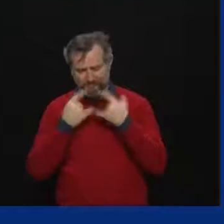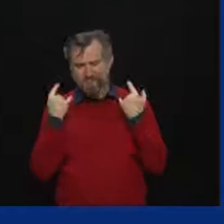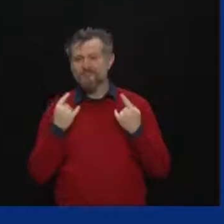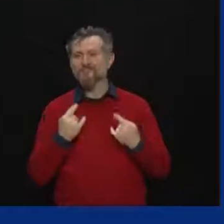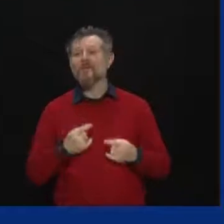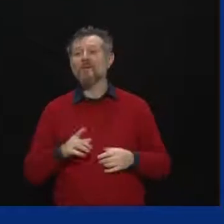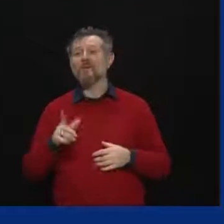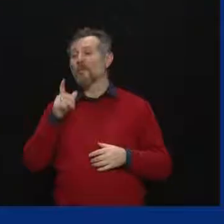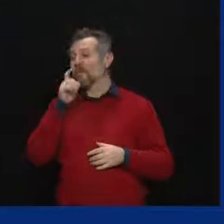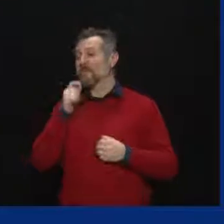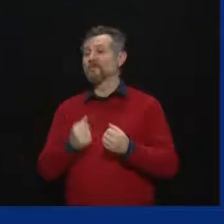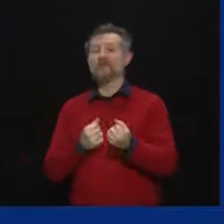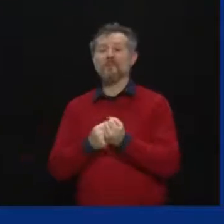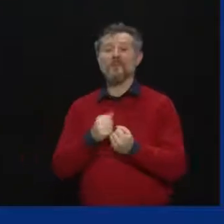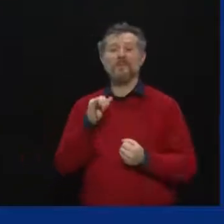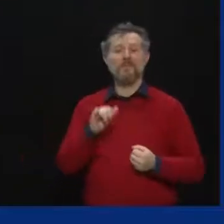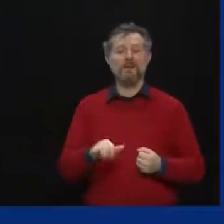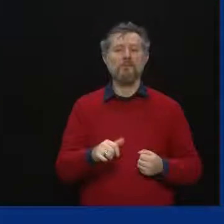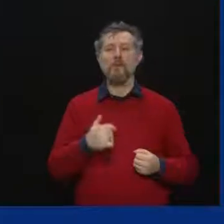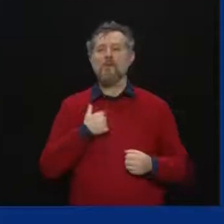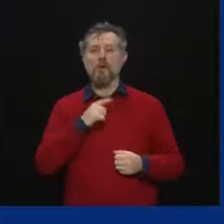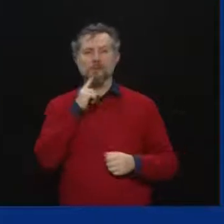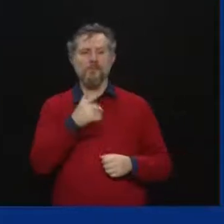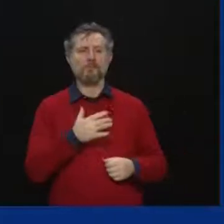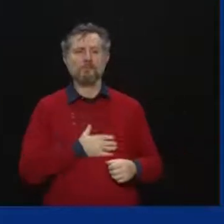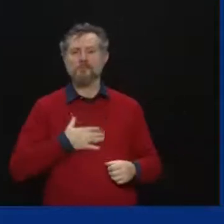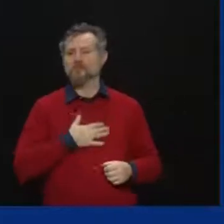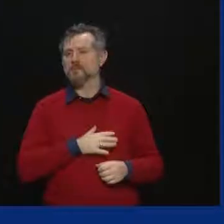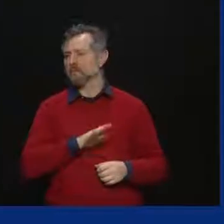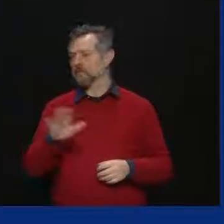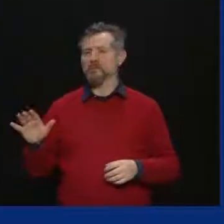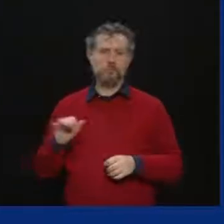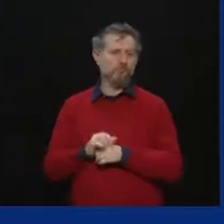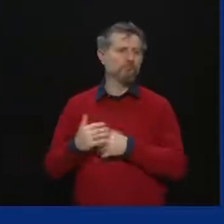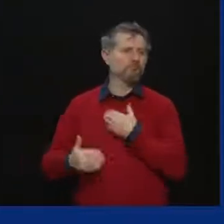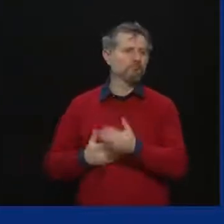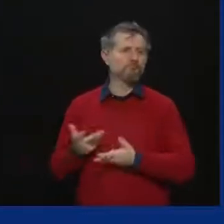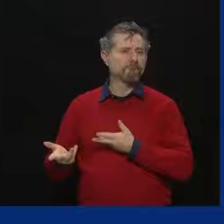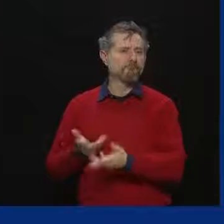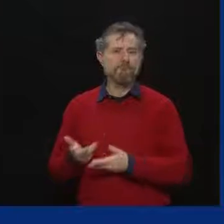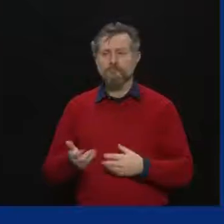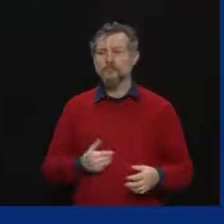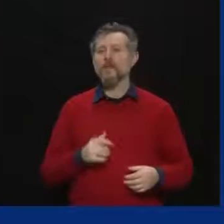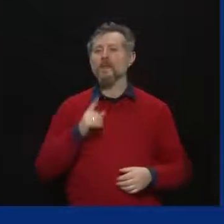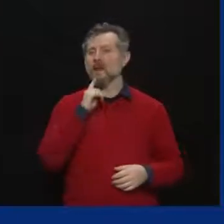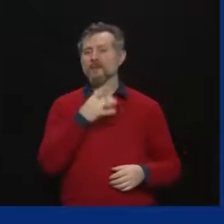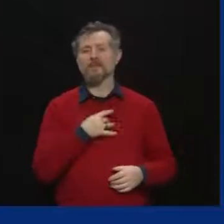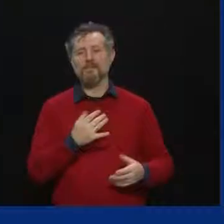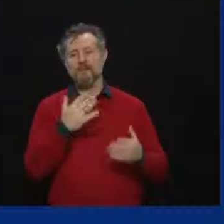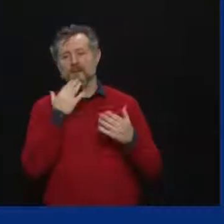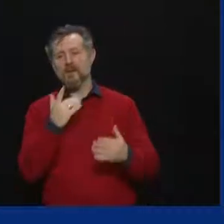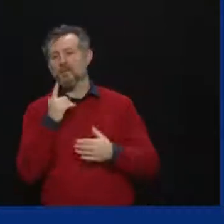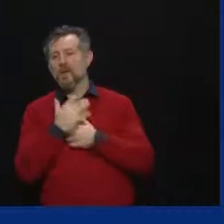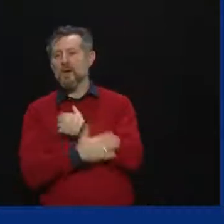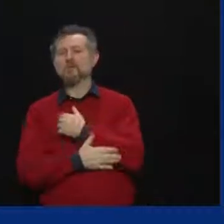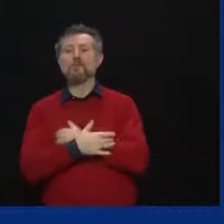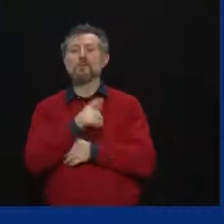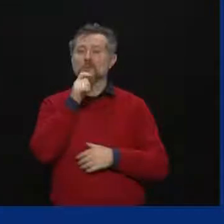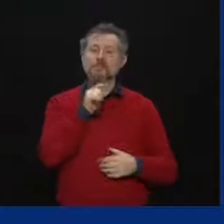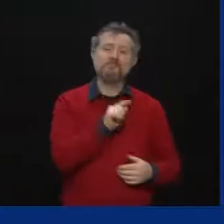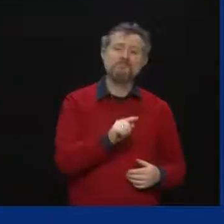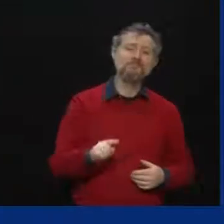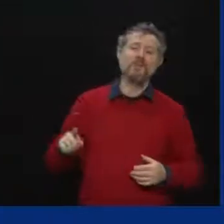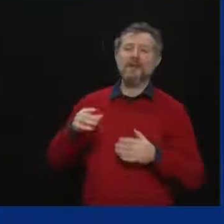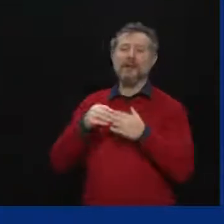appreciate those who've been on the front lines of this, making sure that this happens. I wanted to go thank some of our counties out there today, the county leaders who are